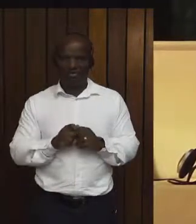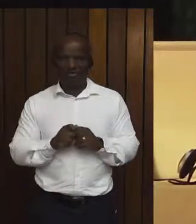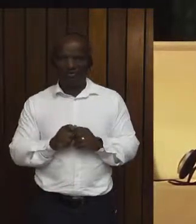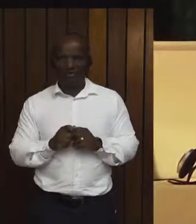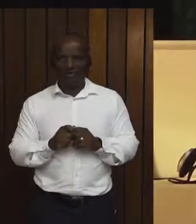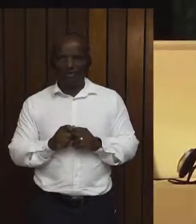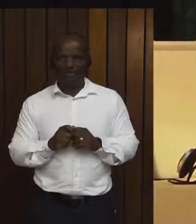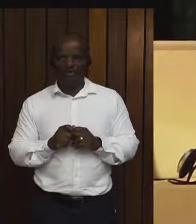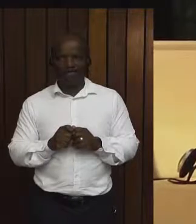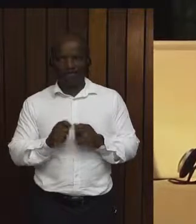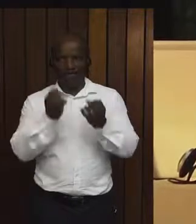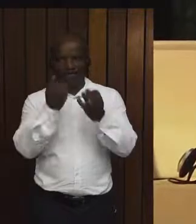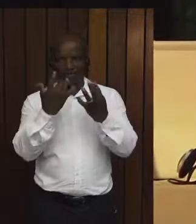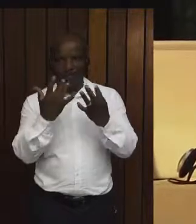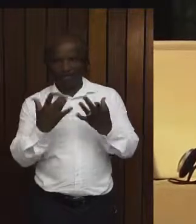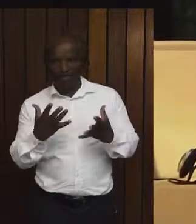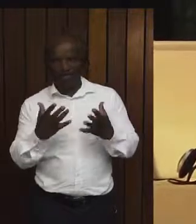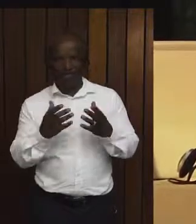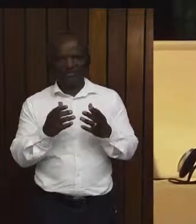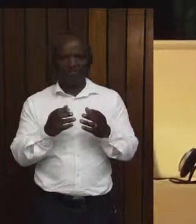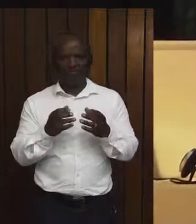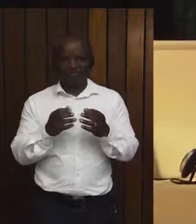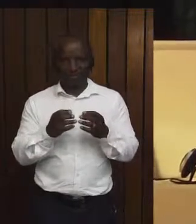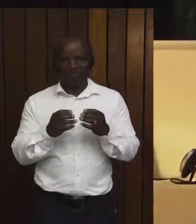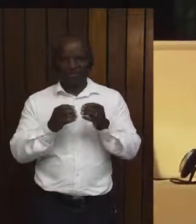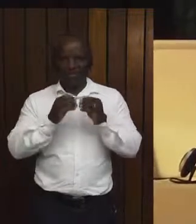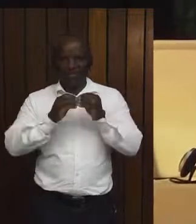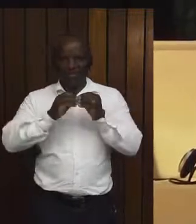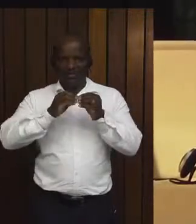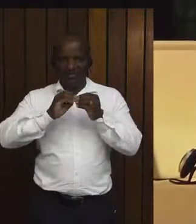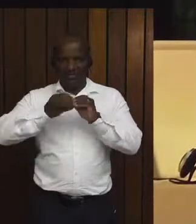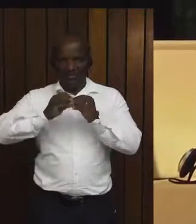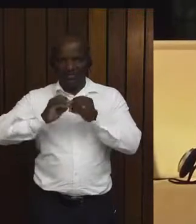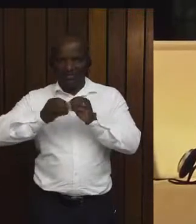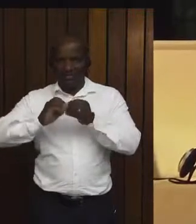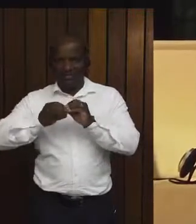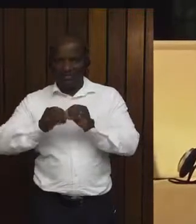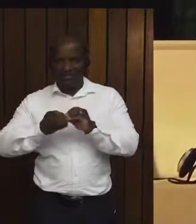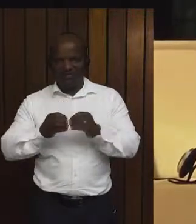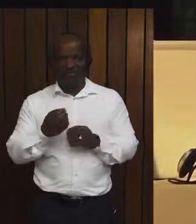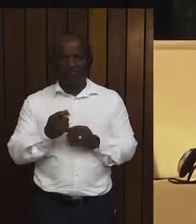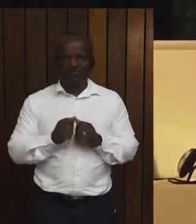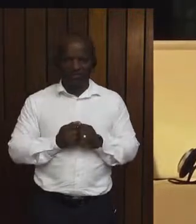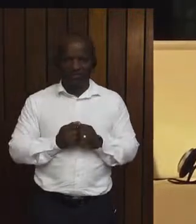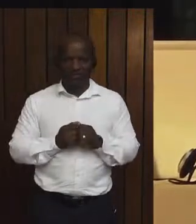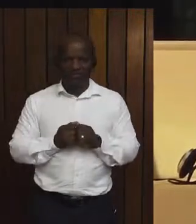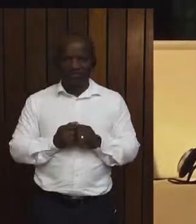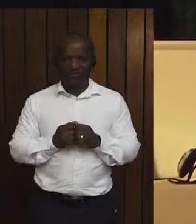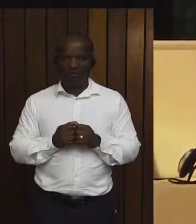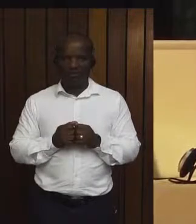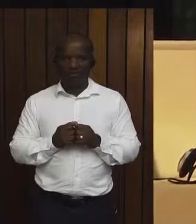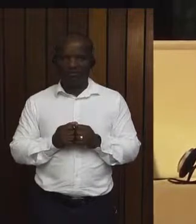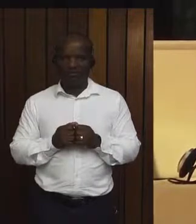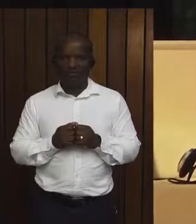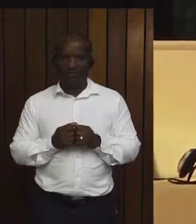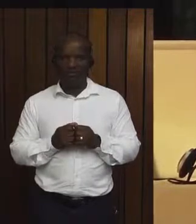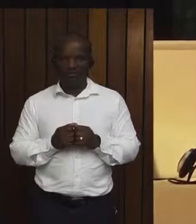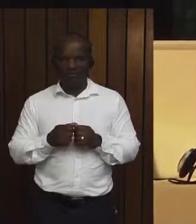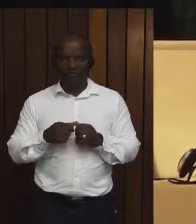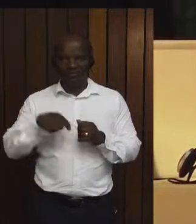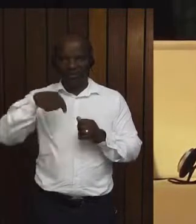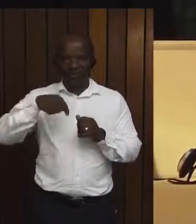the budget adjustment for the department as well as the train.